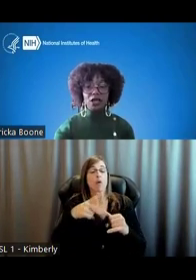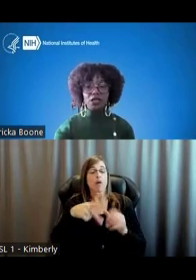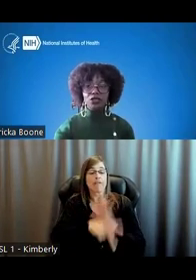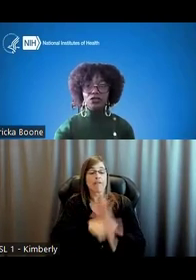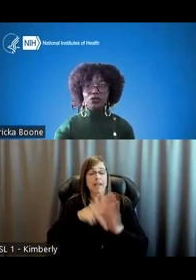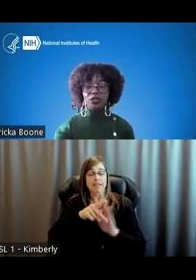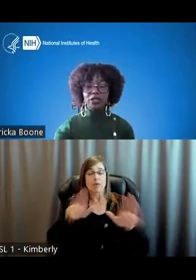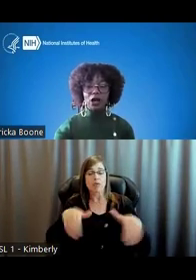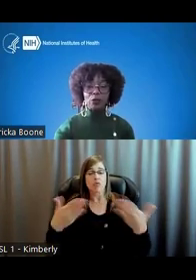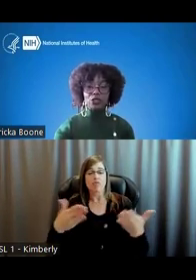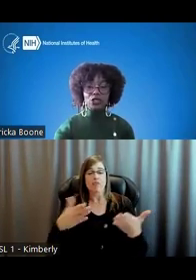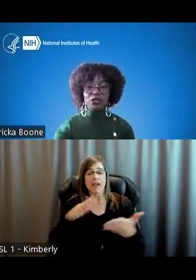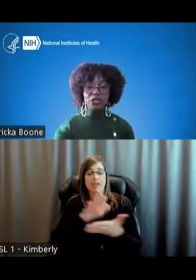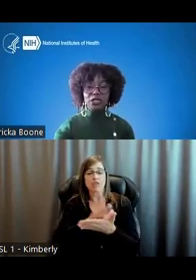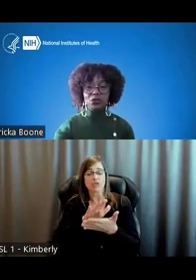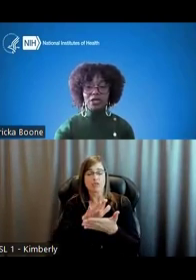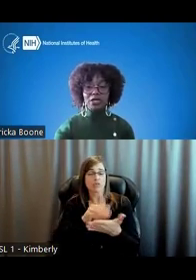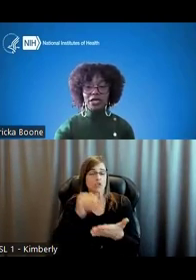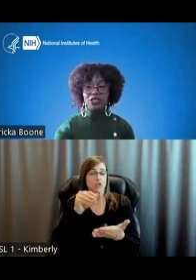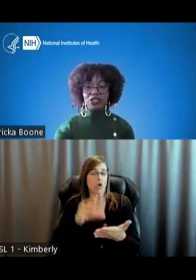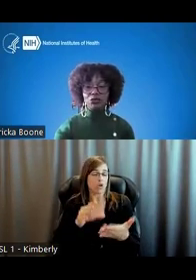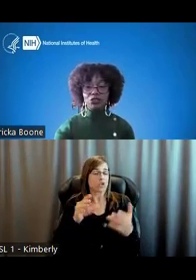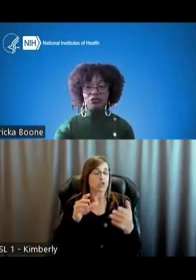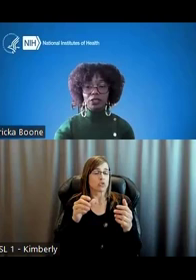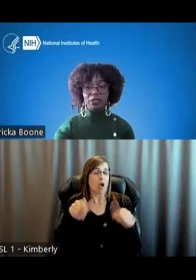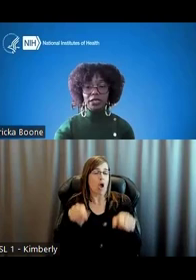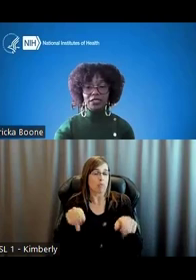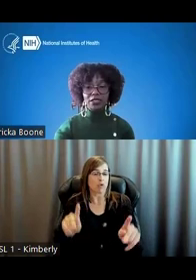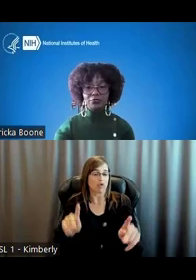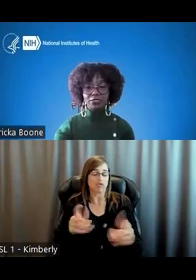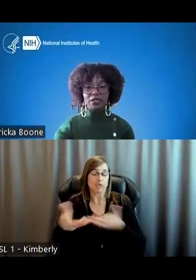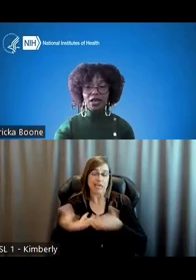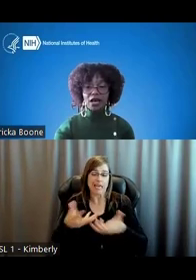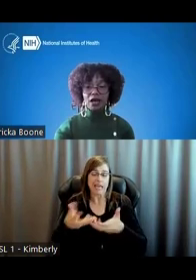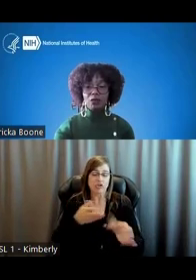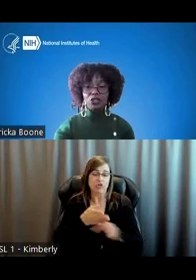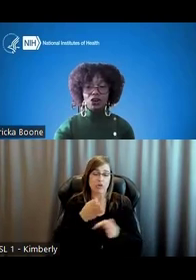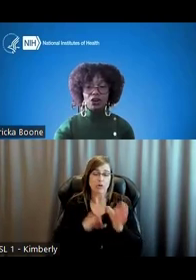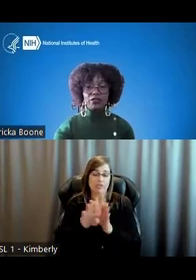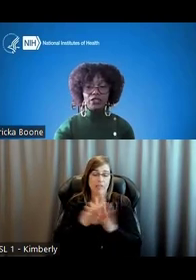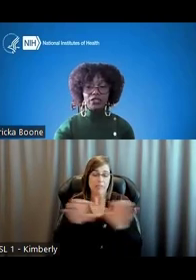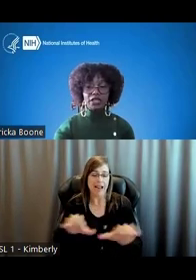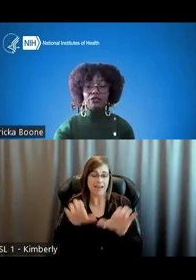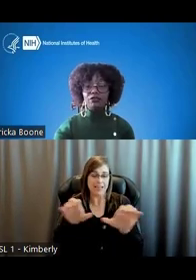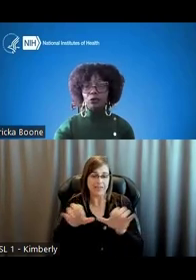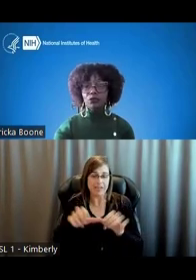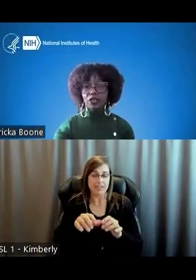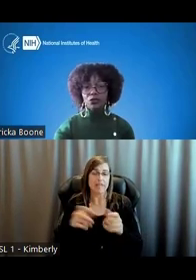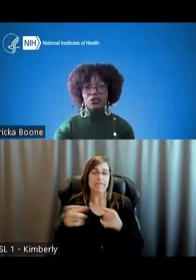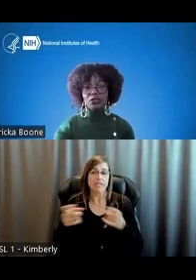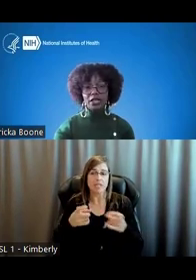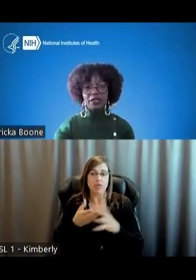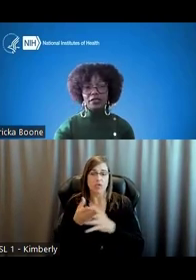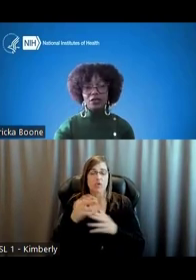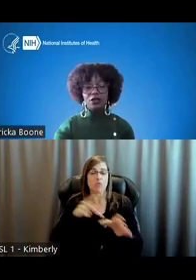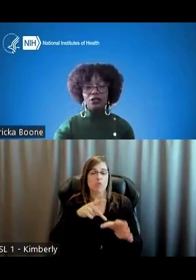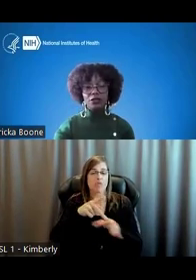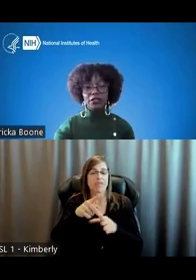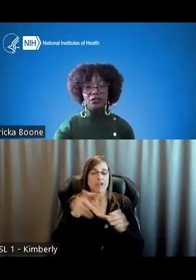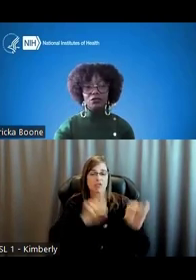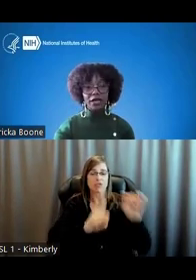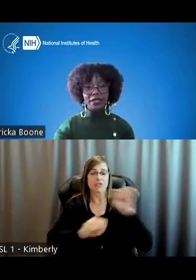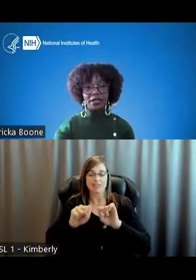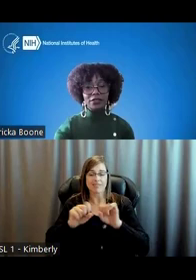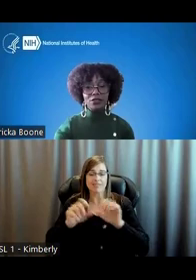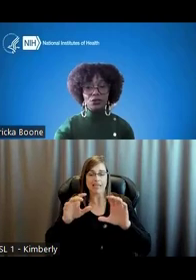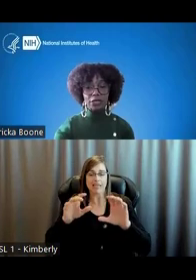provides the scholars with the opportunity to engage in career development activities, which are facilitated via professional societies that are